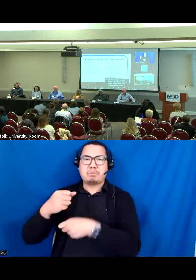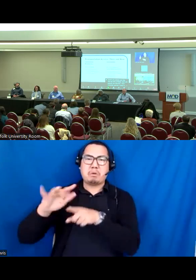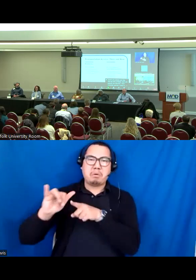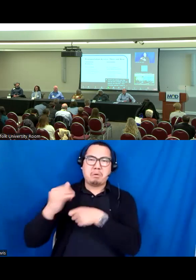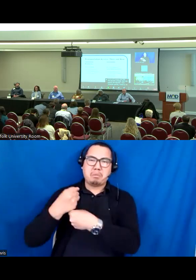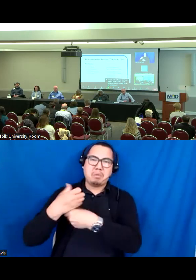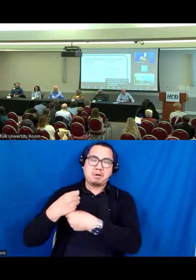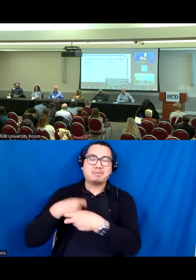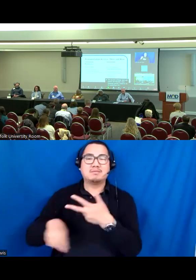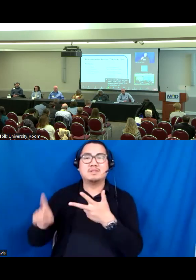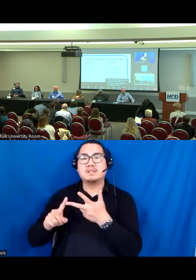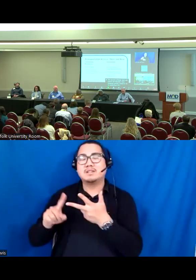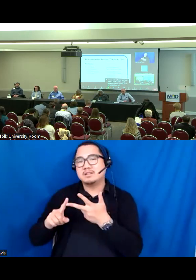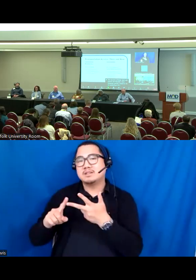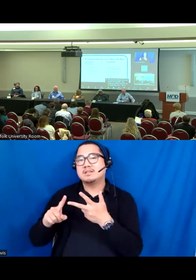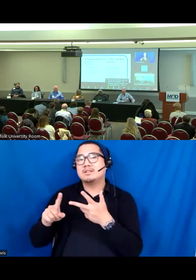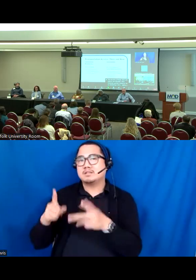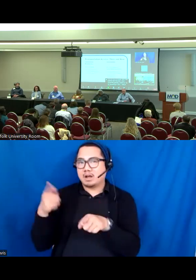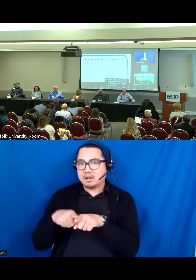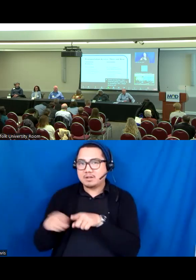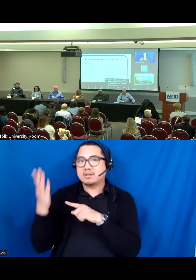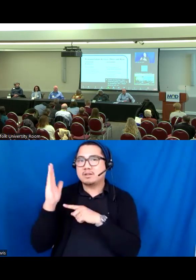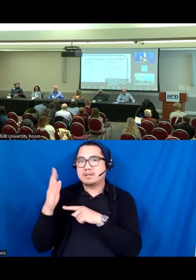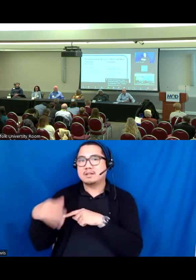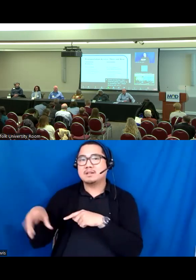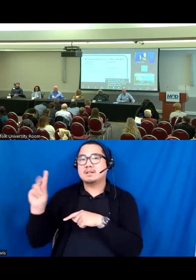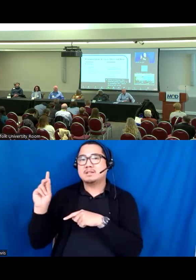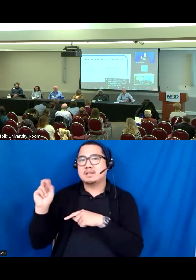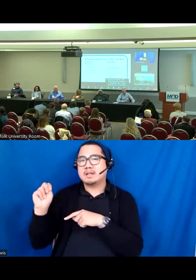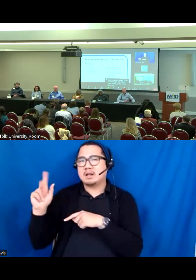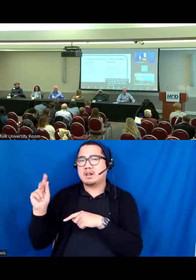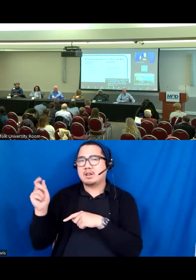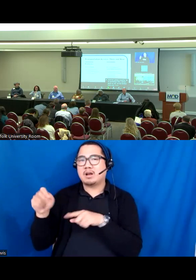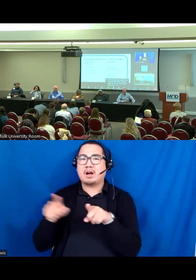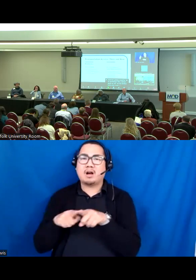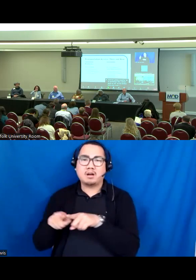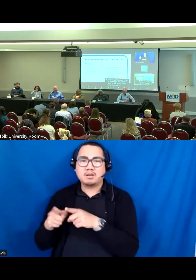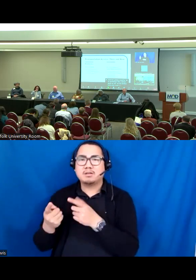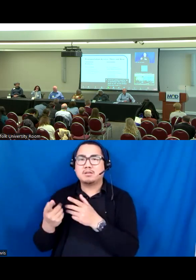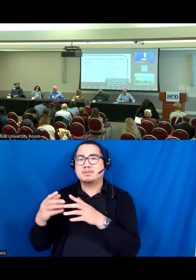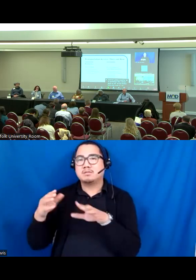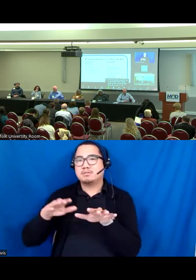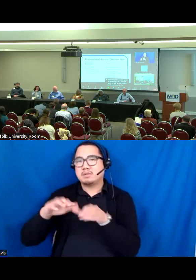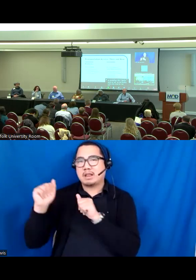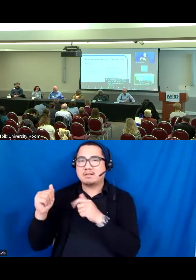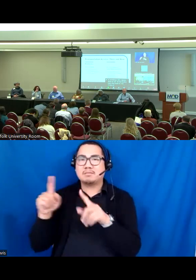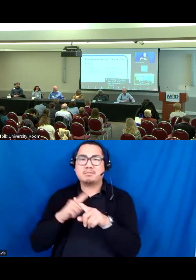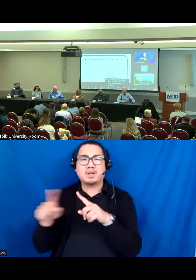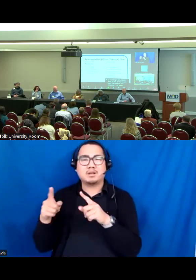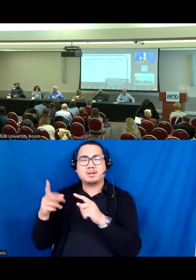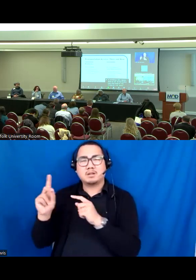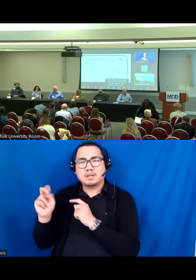spoke out, and we had Dan Larkin, who moved on, but he was kind of a mild person, but knew what was